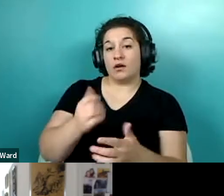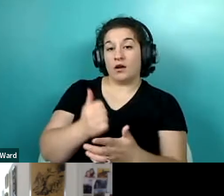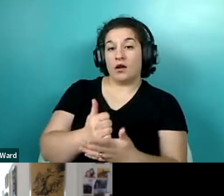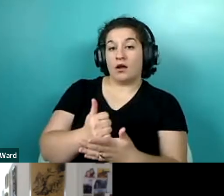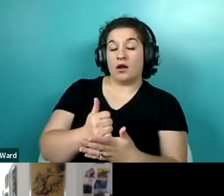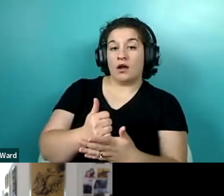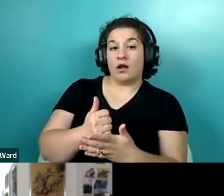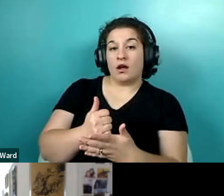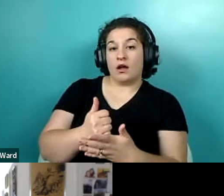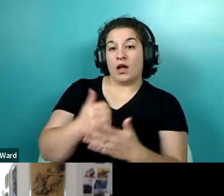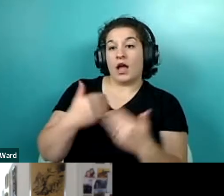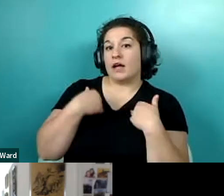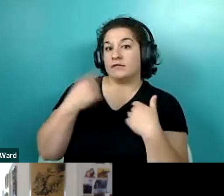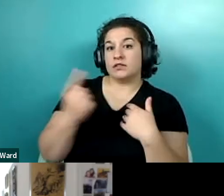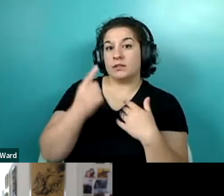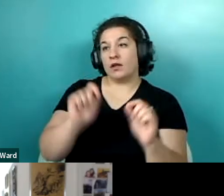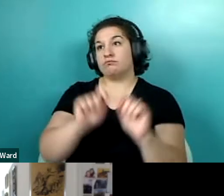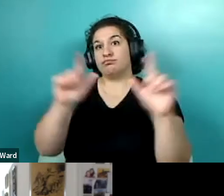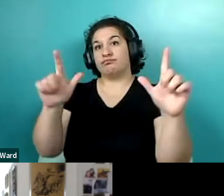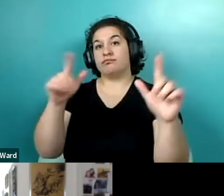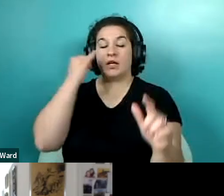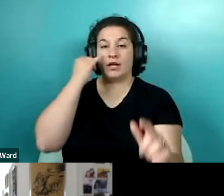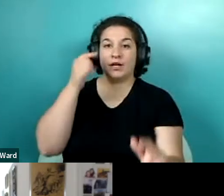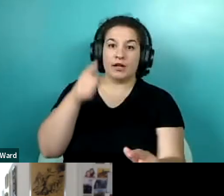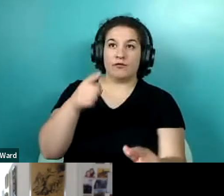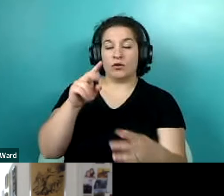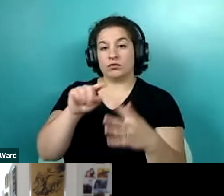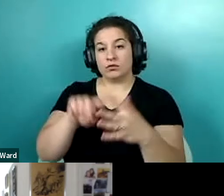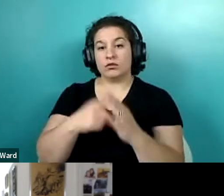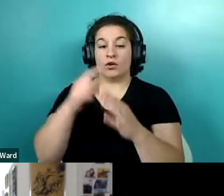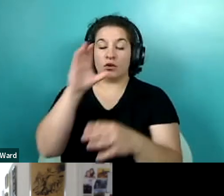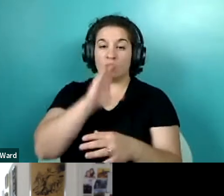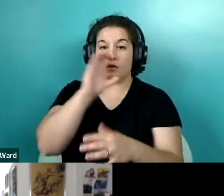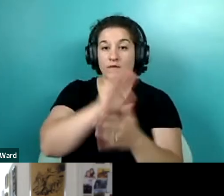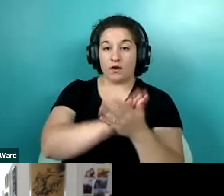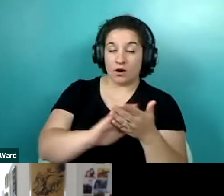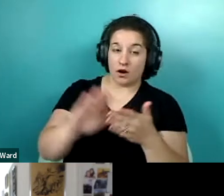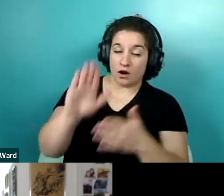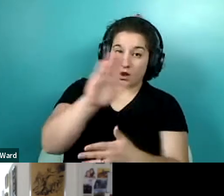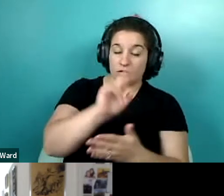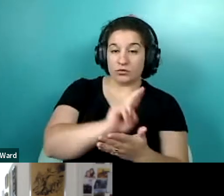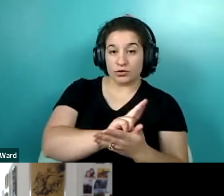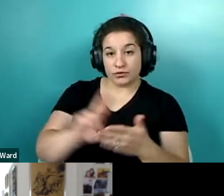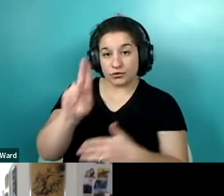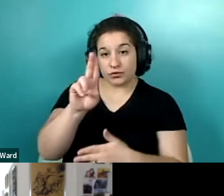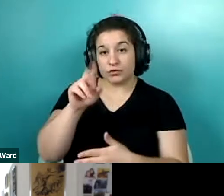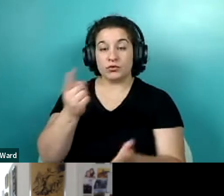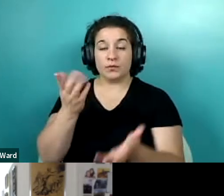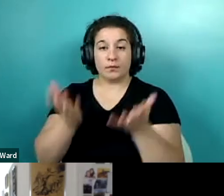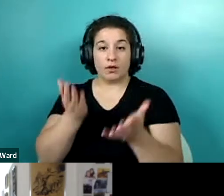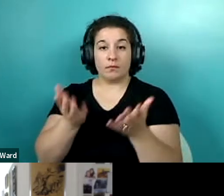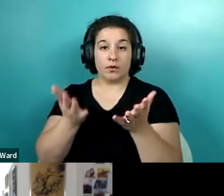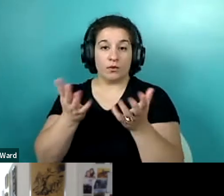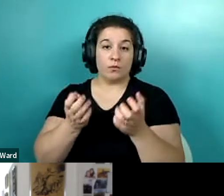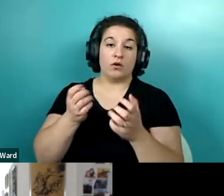is if you're beginning to look for colleges and universities that you may wish to apply for, some thoughts